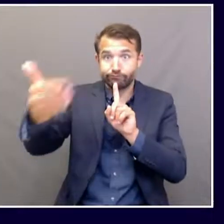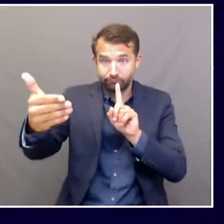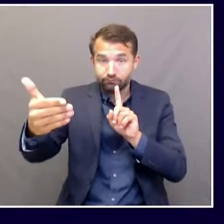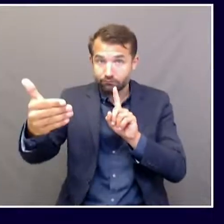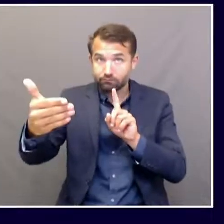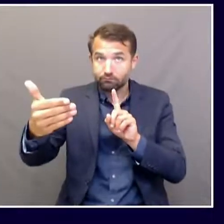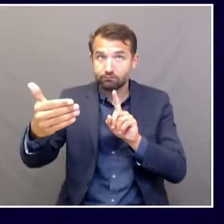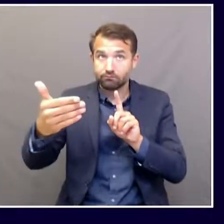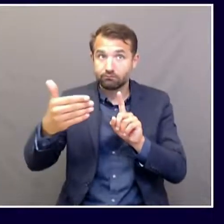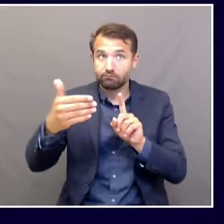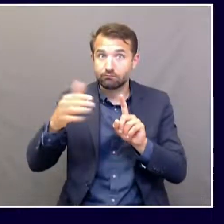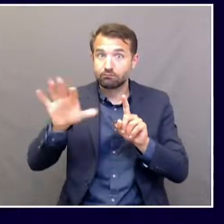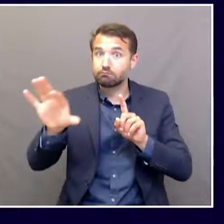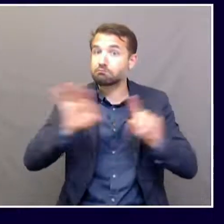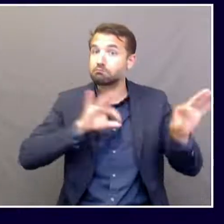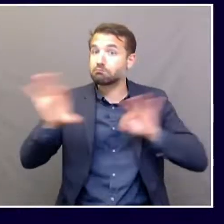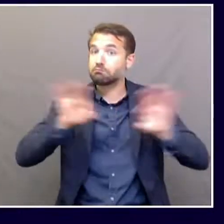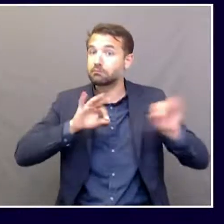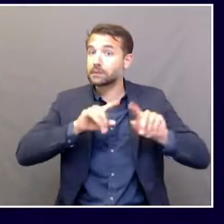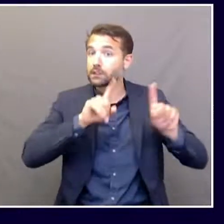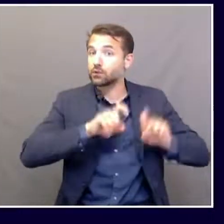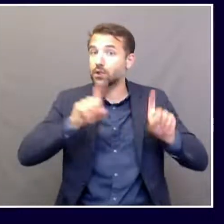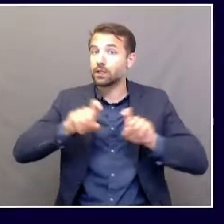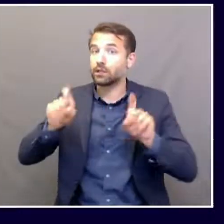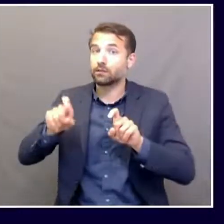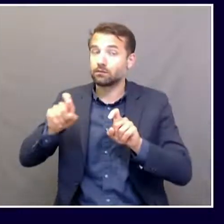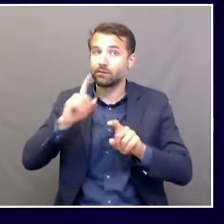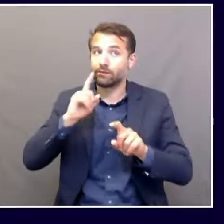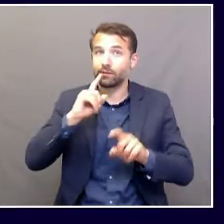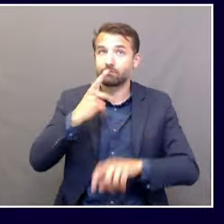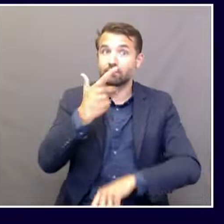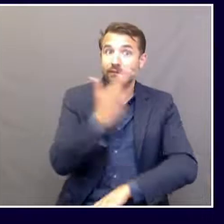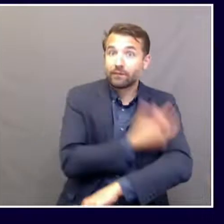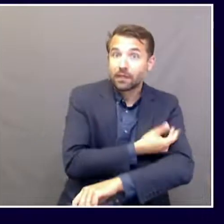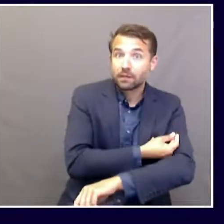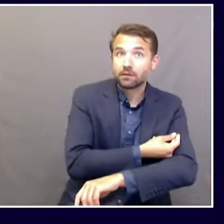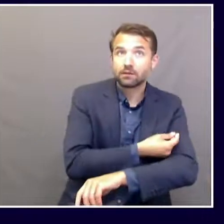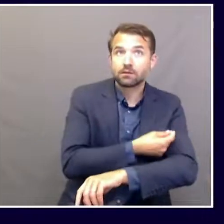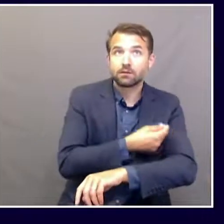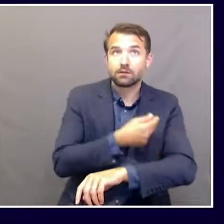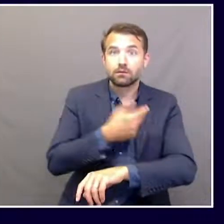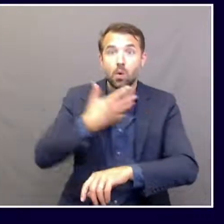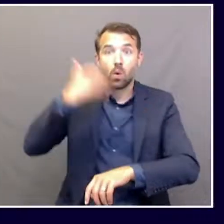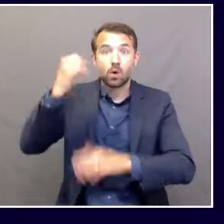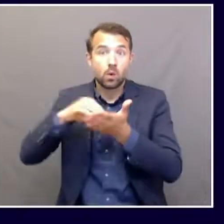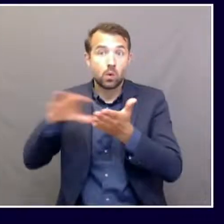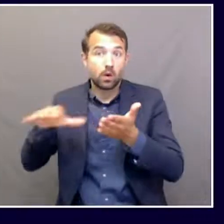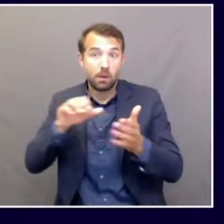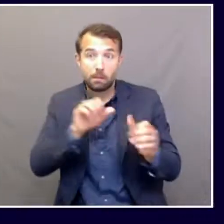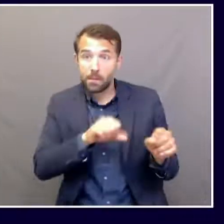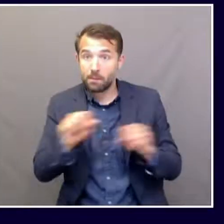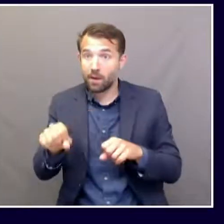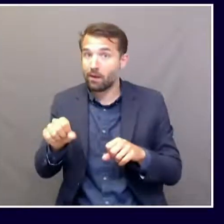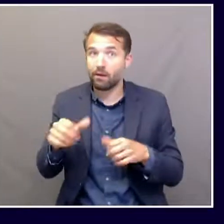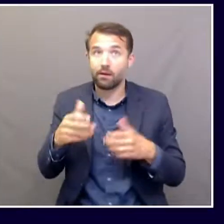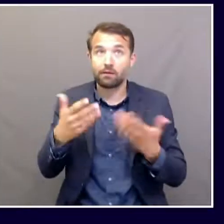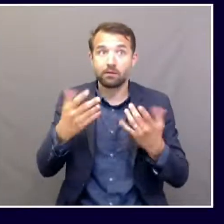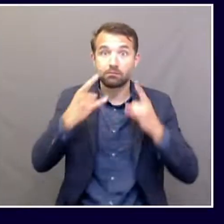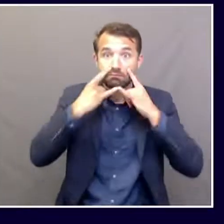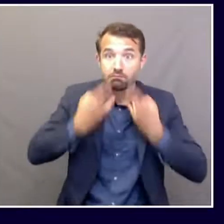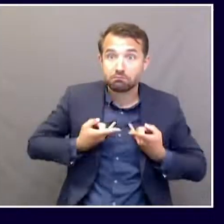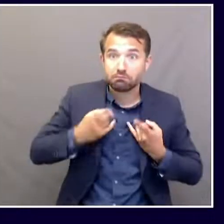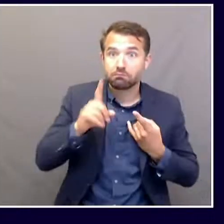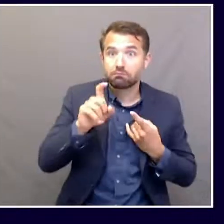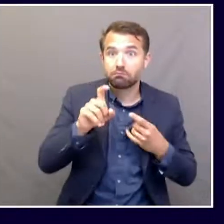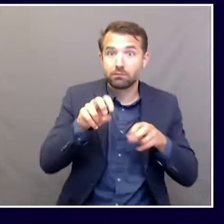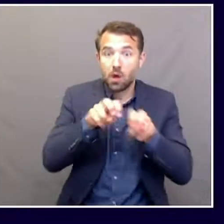for maybe older students, it is a possibility that it could be like it was if certain circumstances are there, like a big classroom,